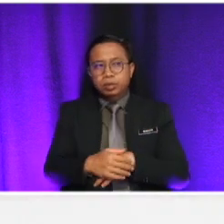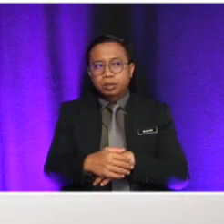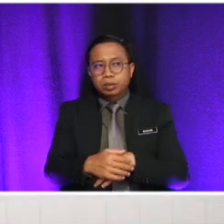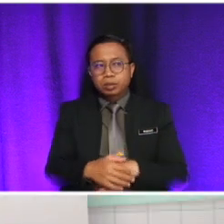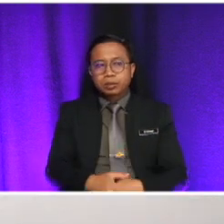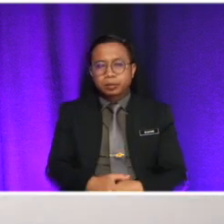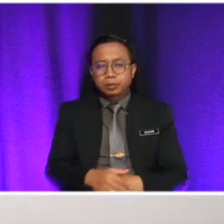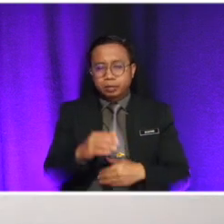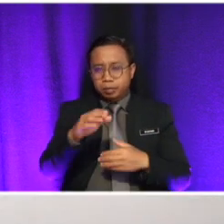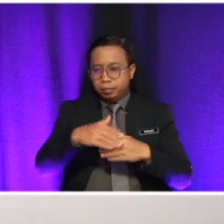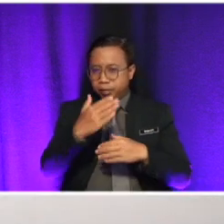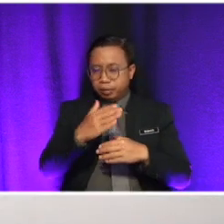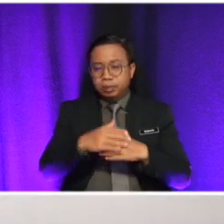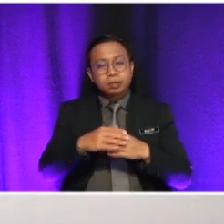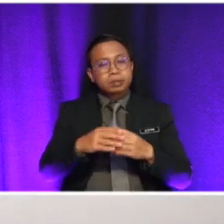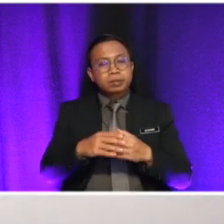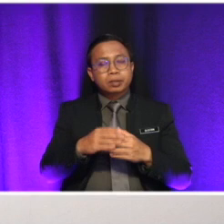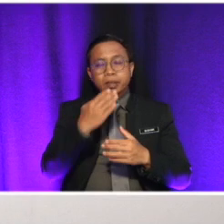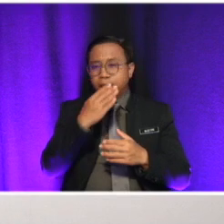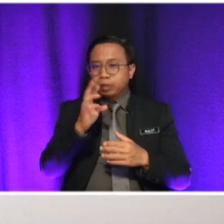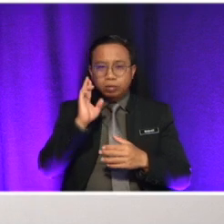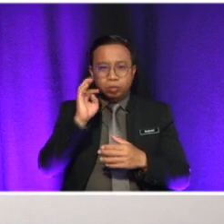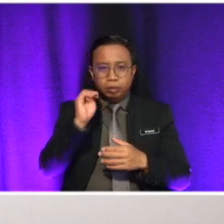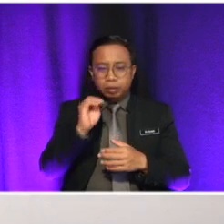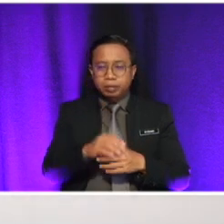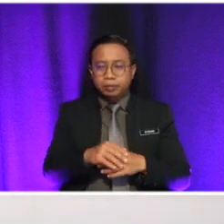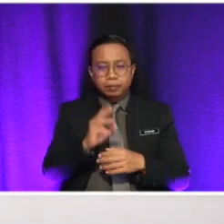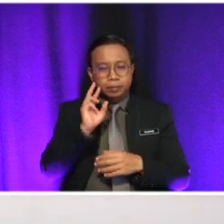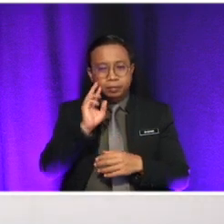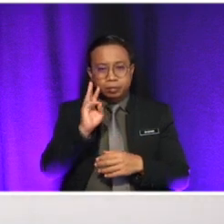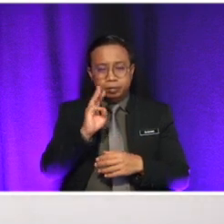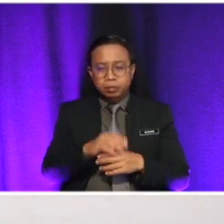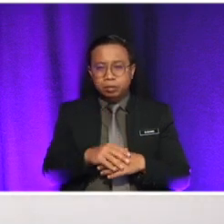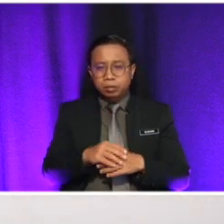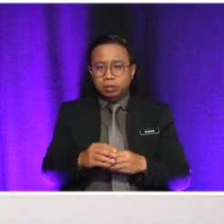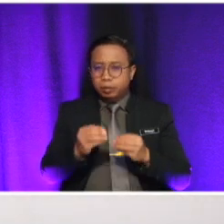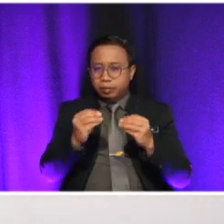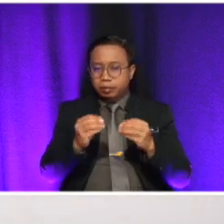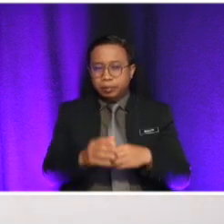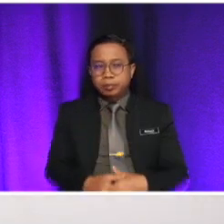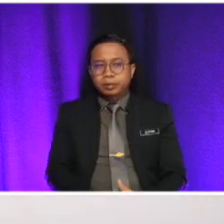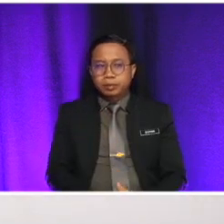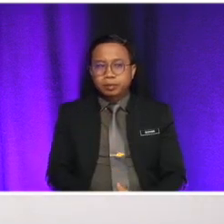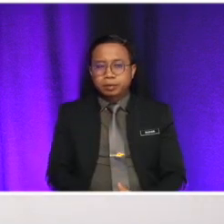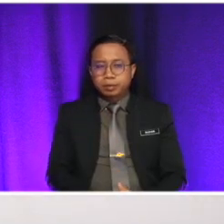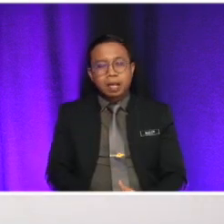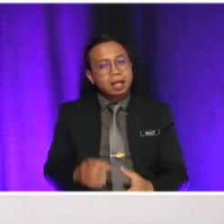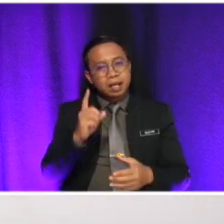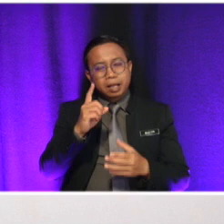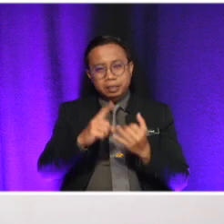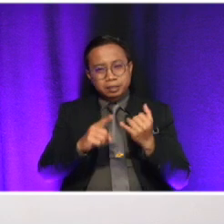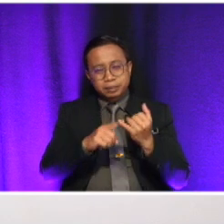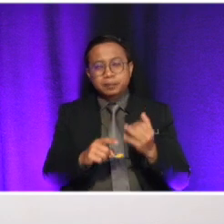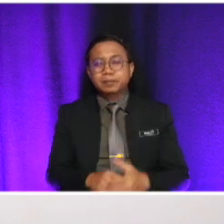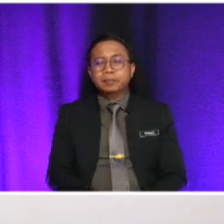easier. Okay, all right. Thank you, Rowena. Thank you so much. And I would Rowena? like to pass it to Ashini. Yeah, she's the only one left.